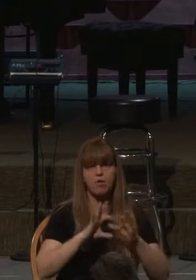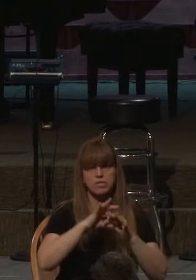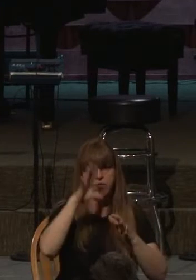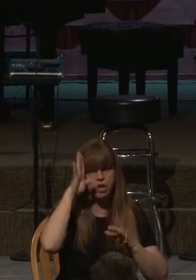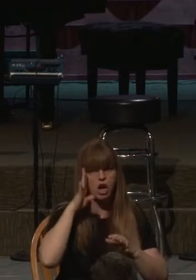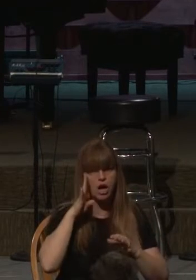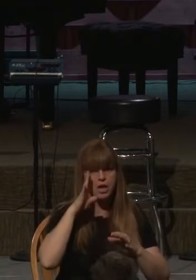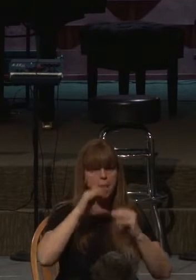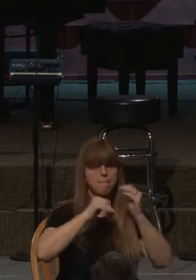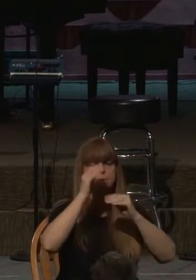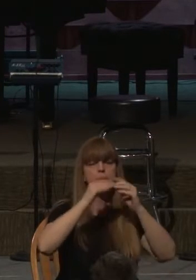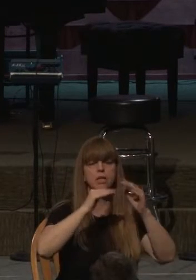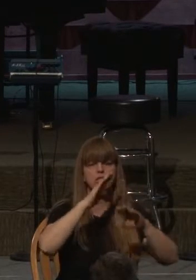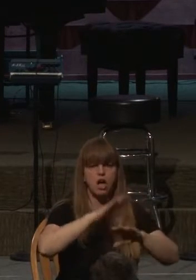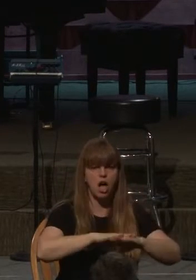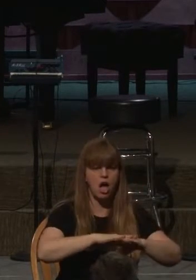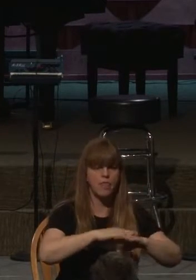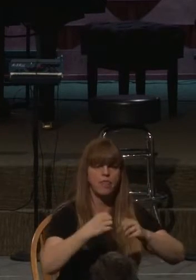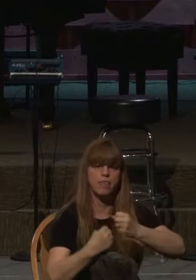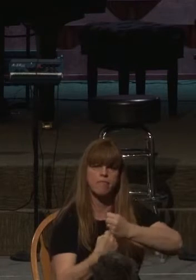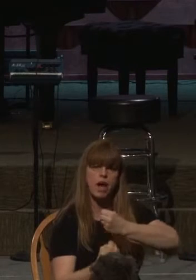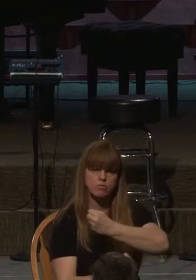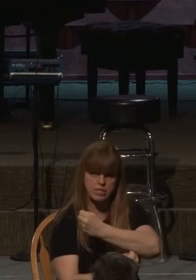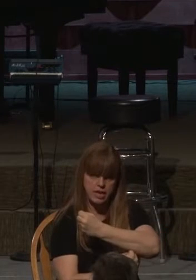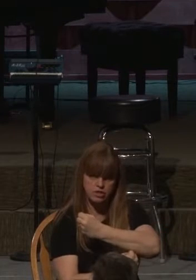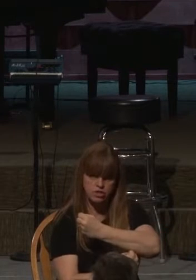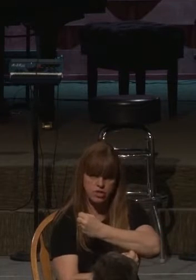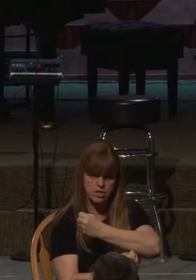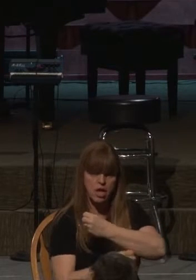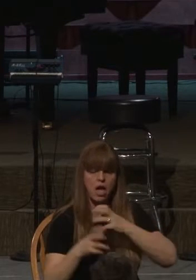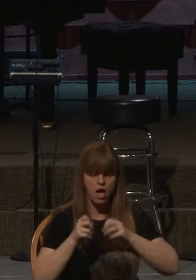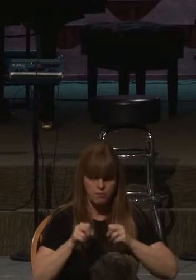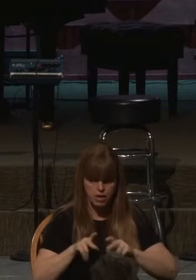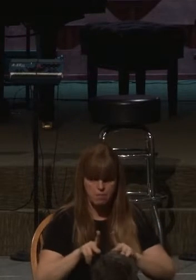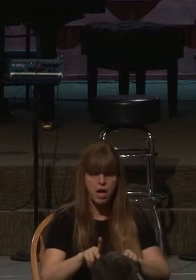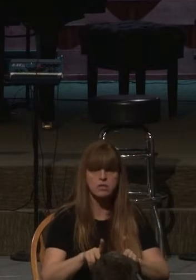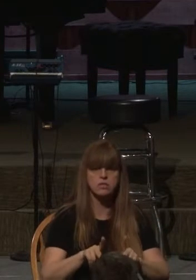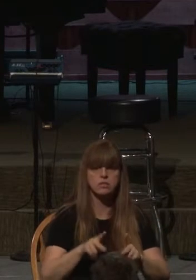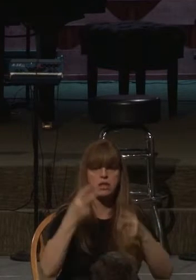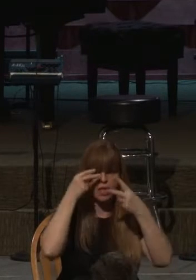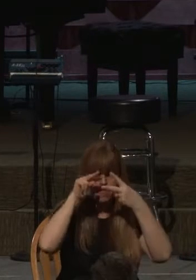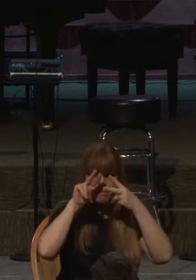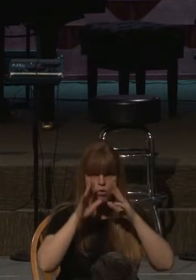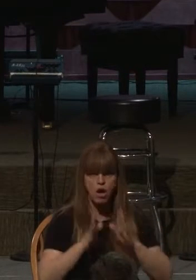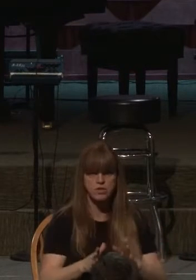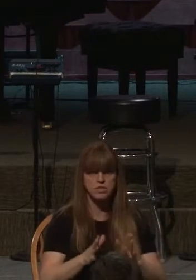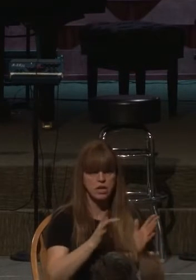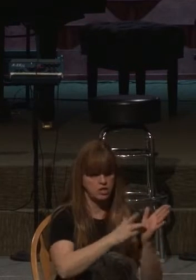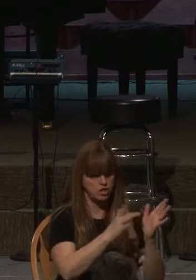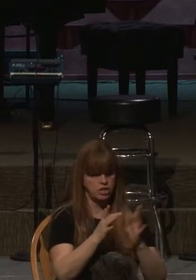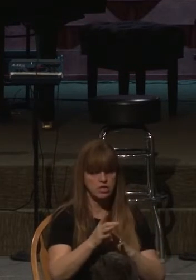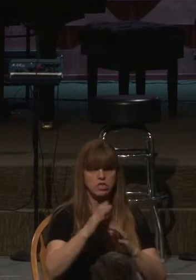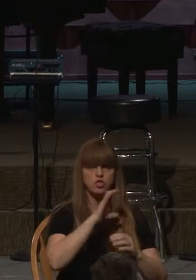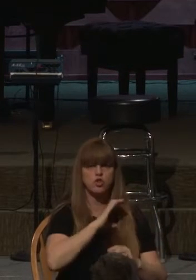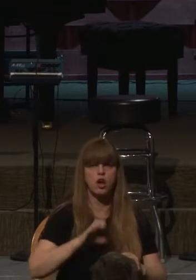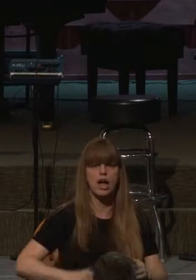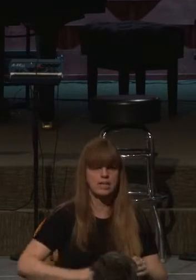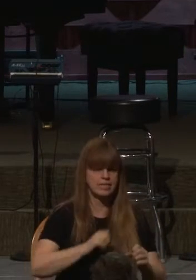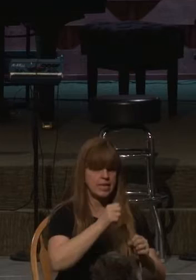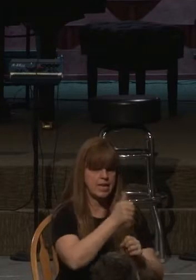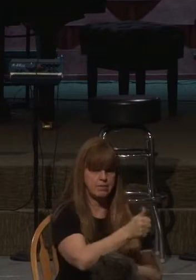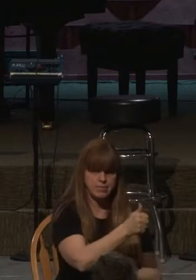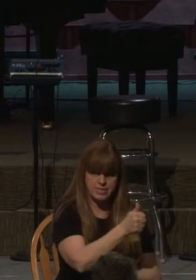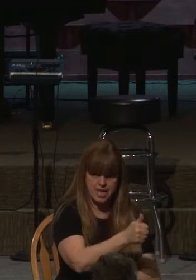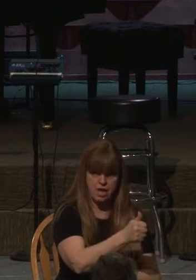God, built on the foundation of the apostles and prophets, Jesus Christ himself, or Christ Jesus